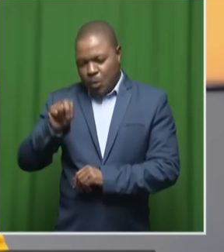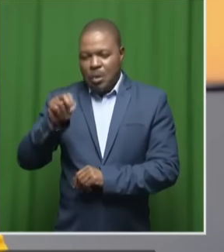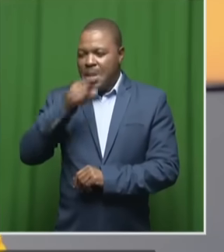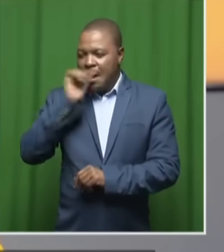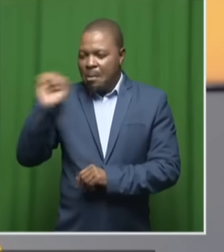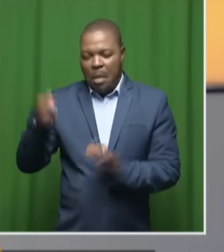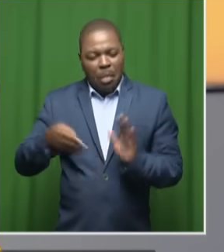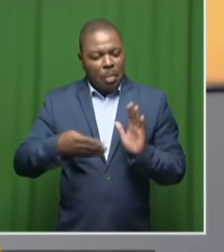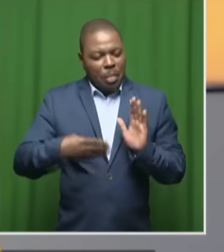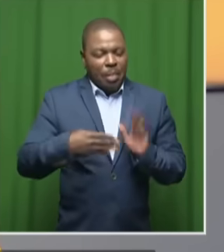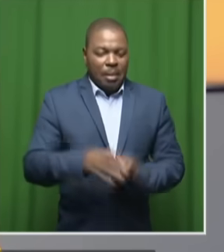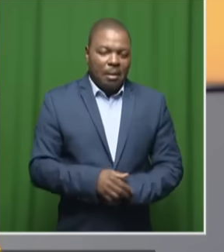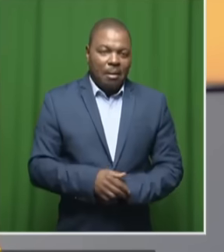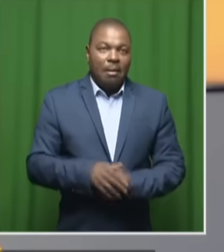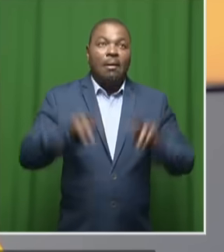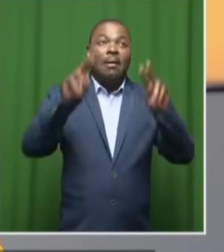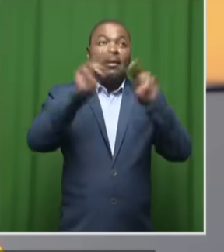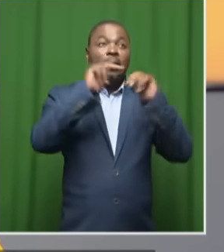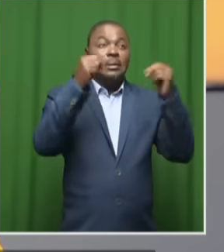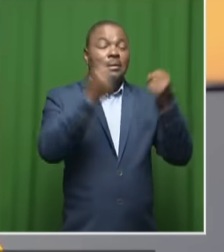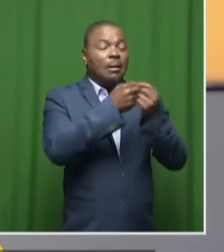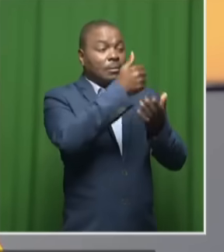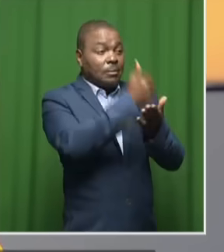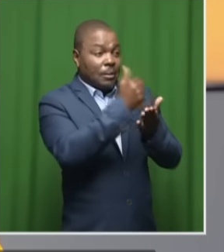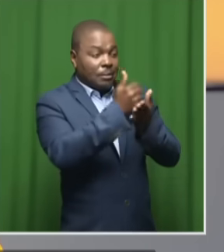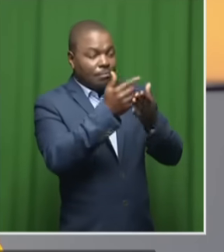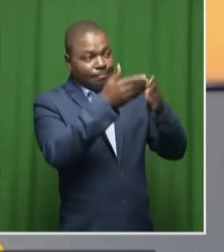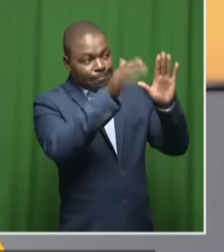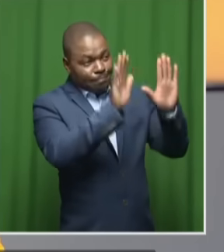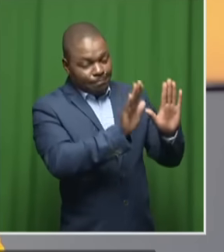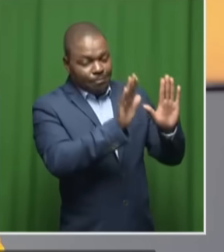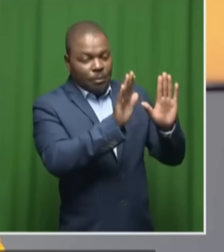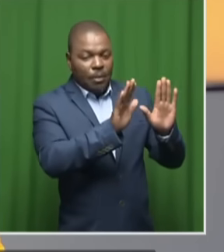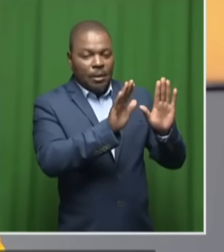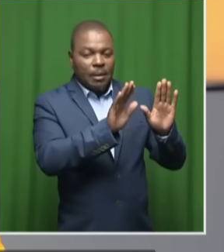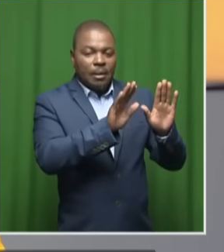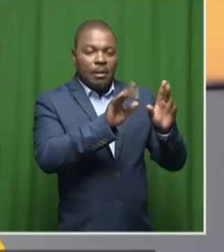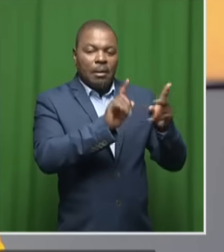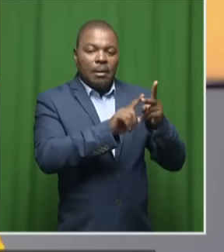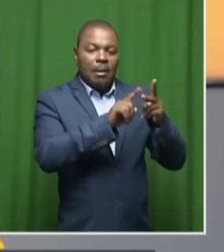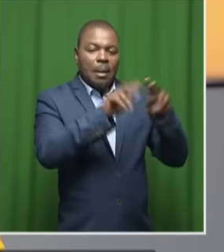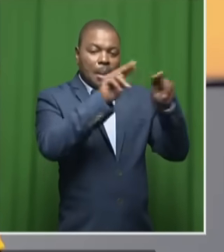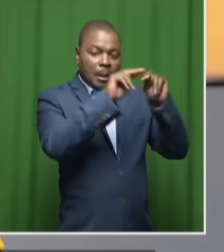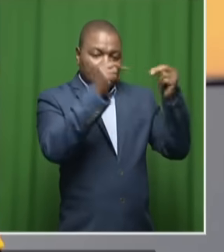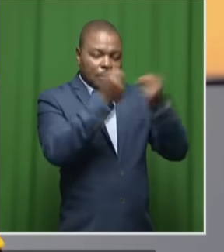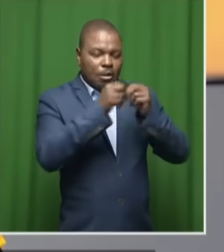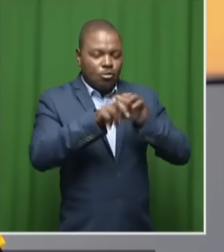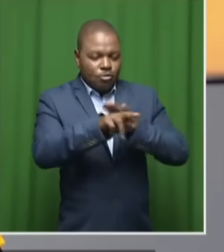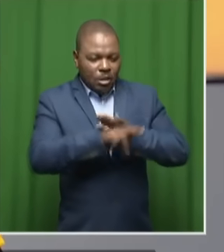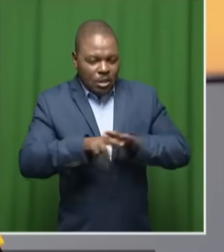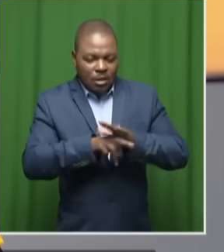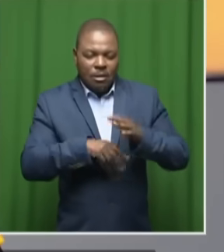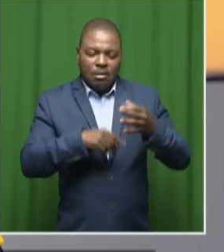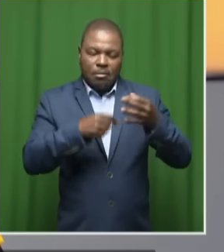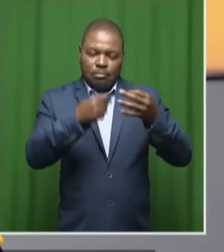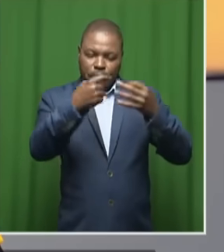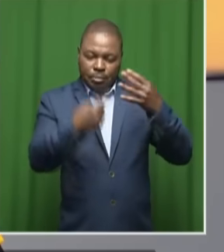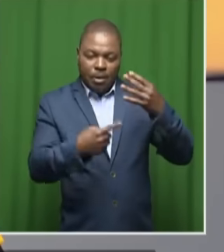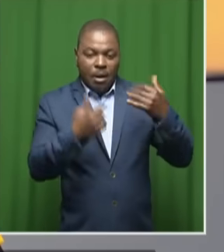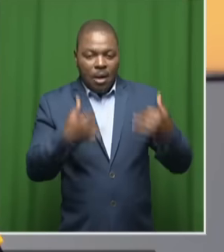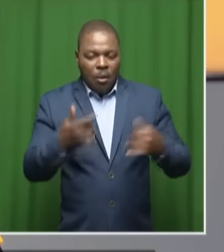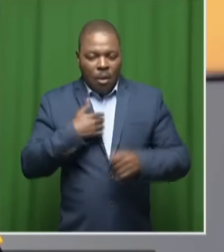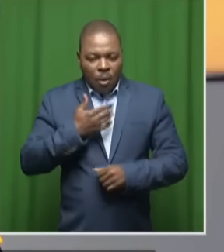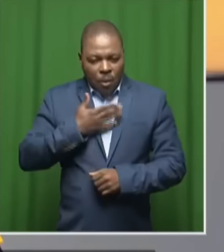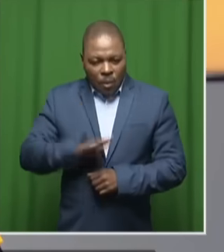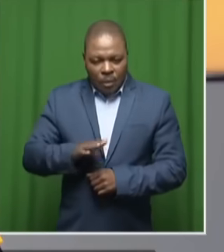So we looked at the national seats and we looked at the allocations there for the national, the regional. But I just want to quickly look, because I